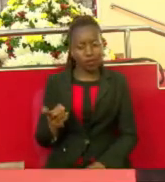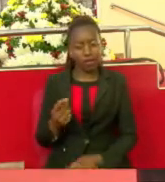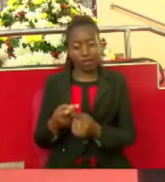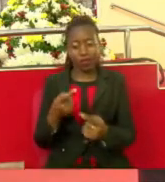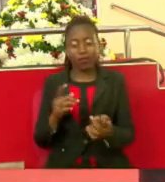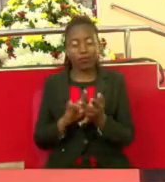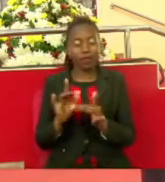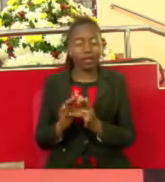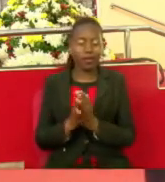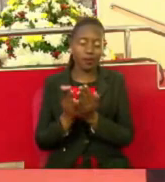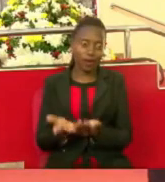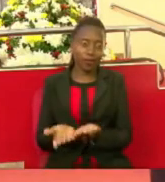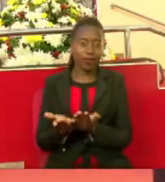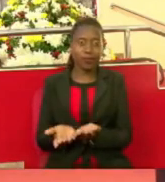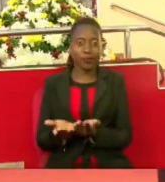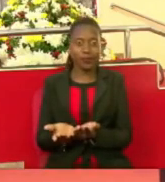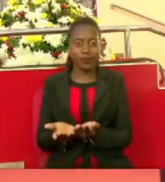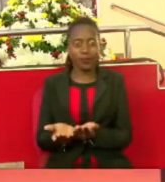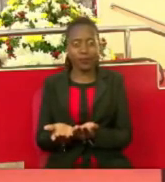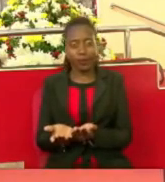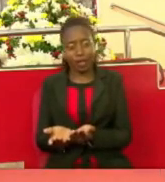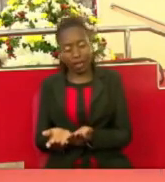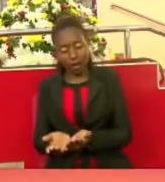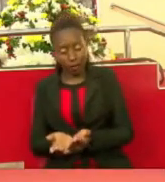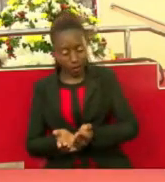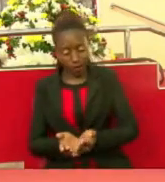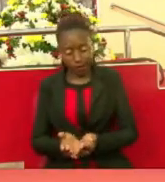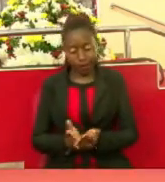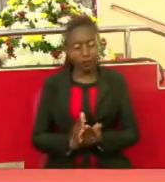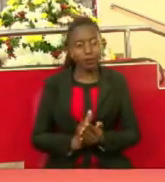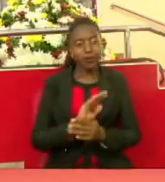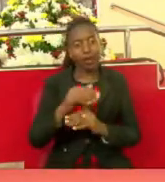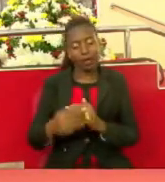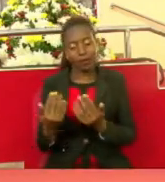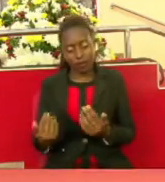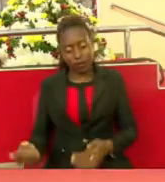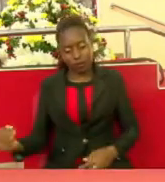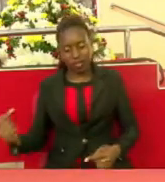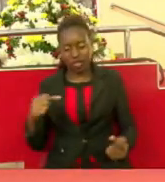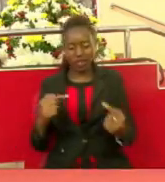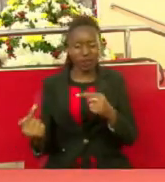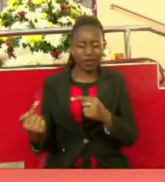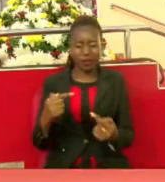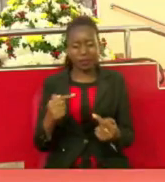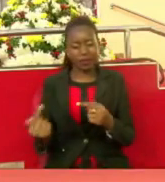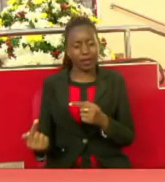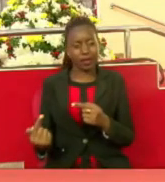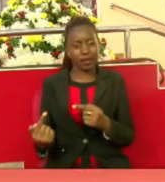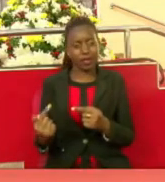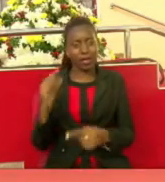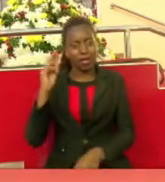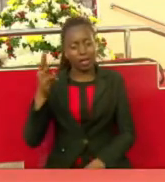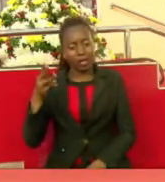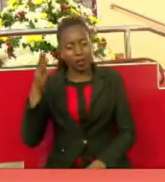Because when the time comes, even after they have rebelled and they've done everything, the seed that you planted